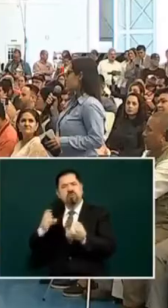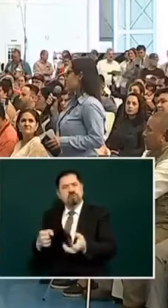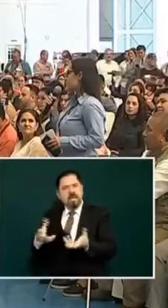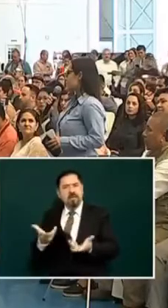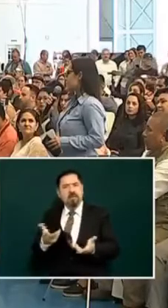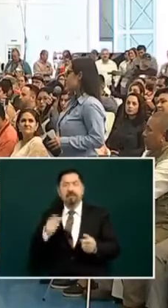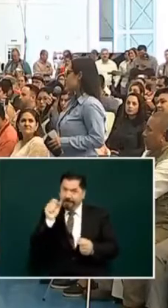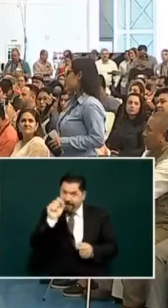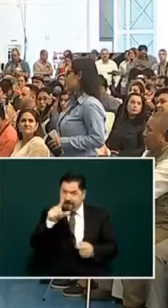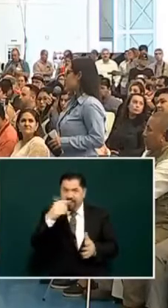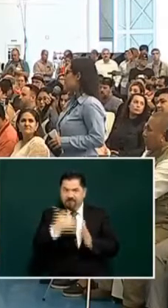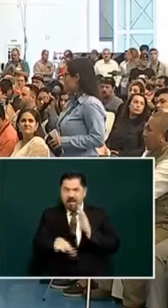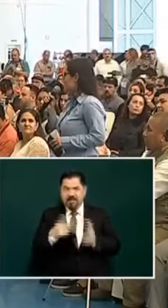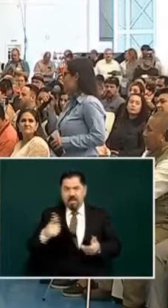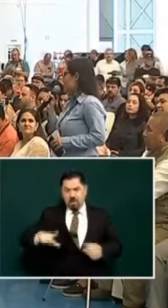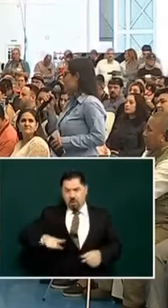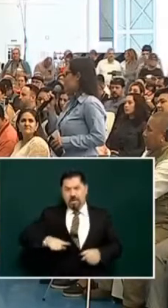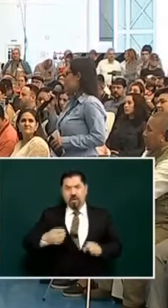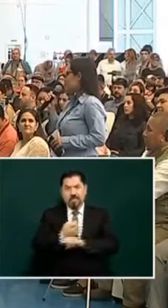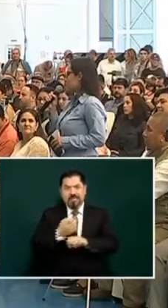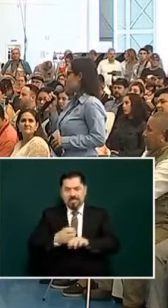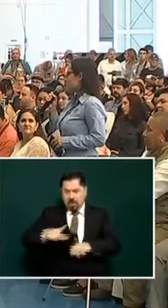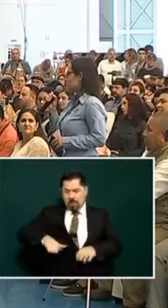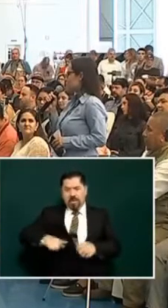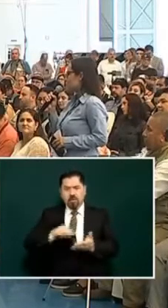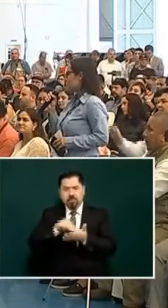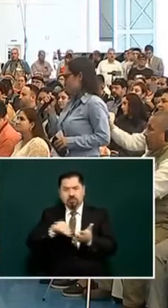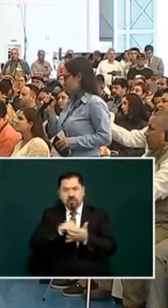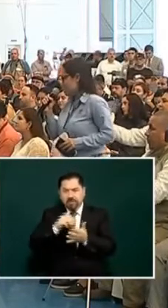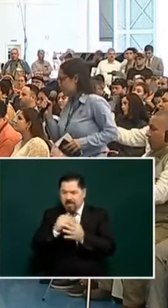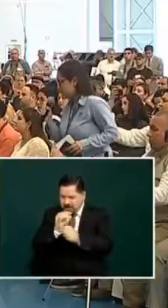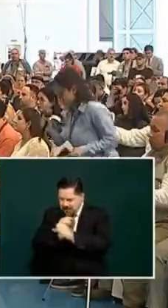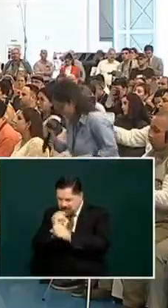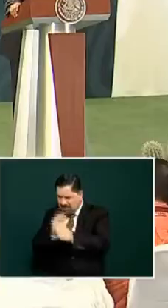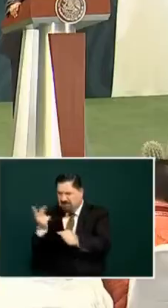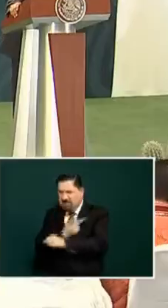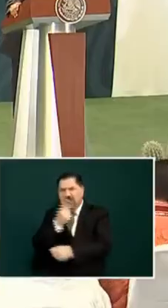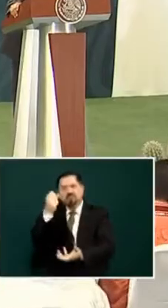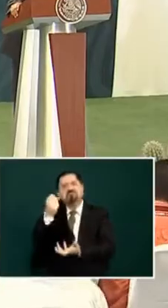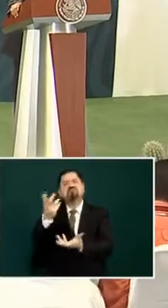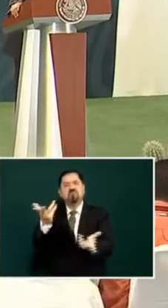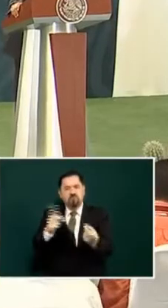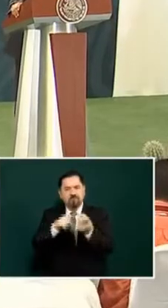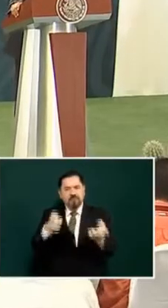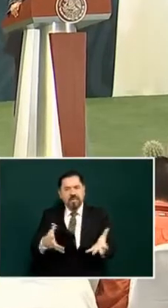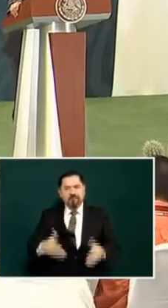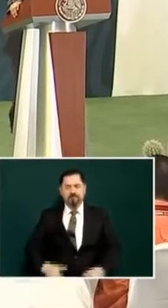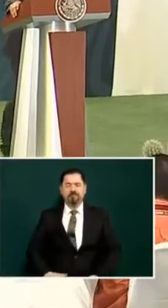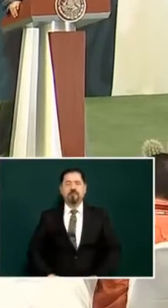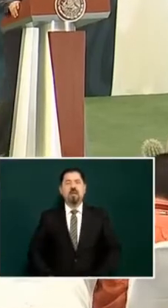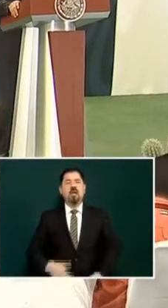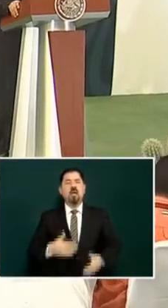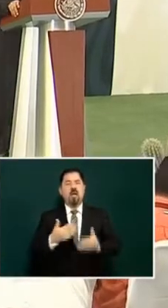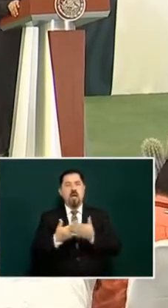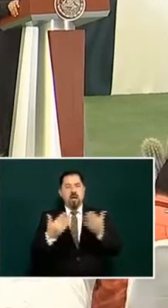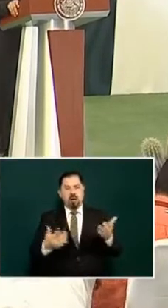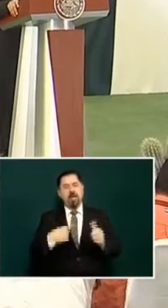investigations for state and municipal governments regarding the use of these resources